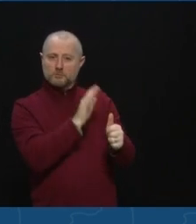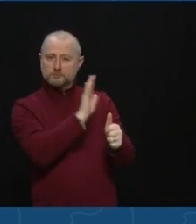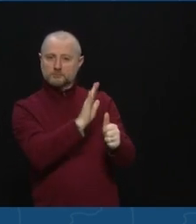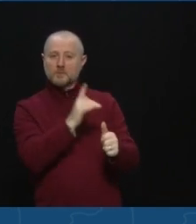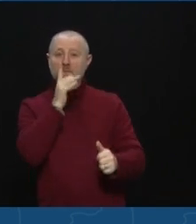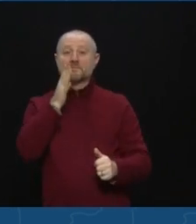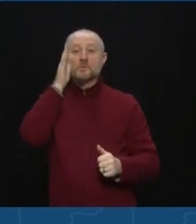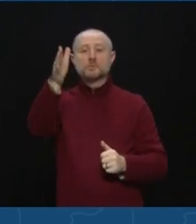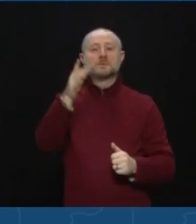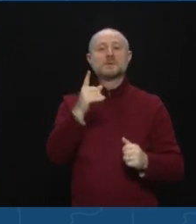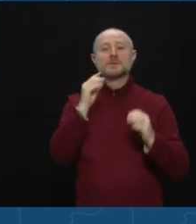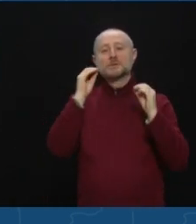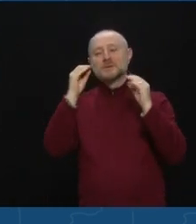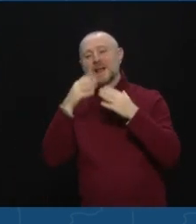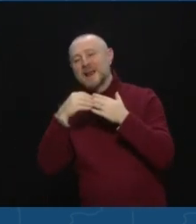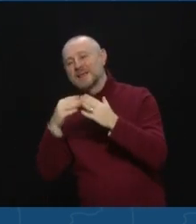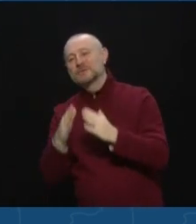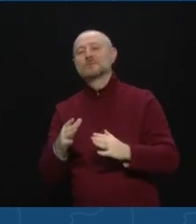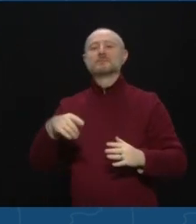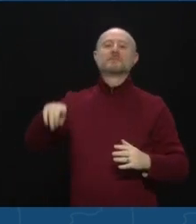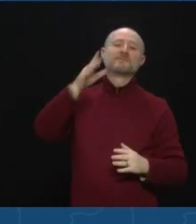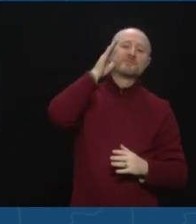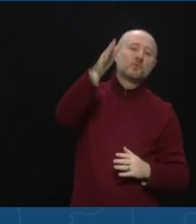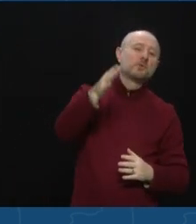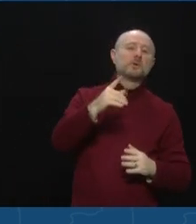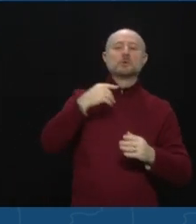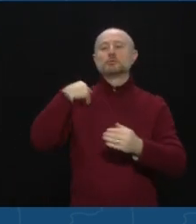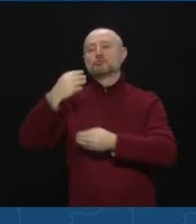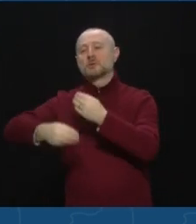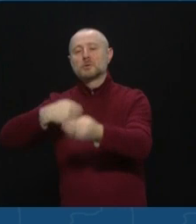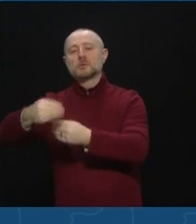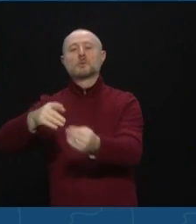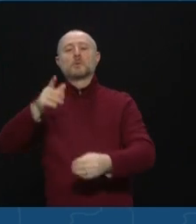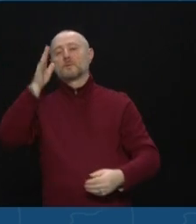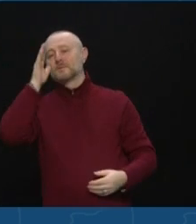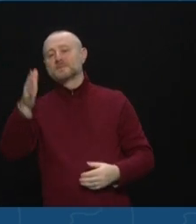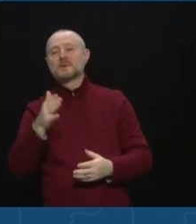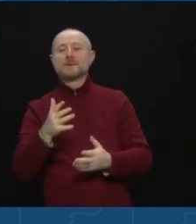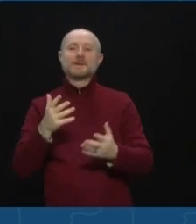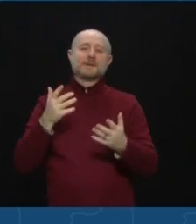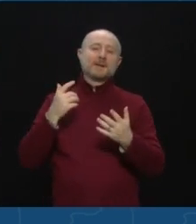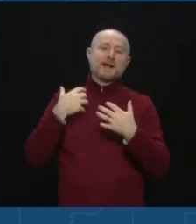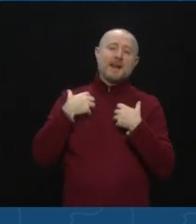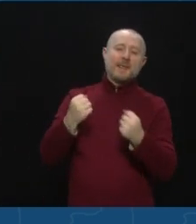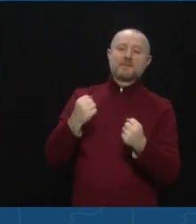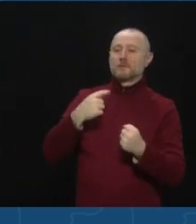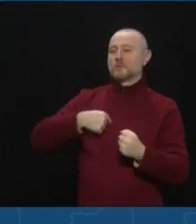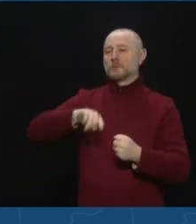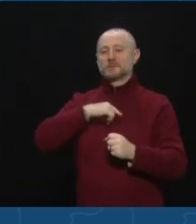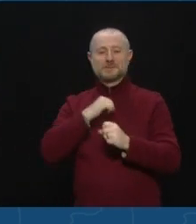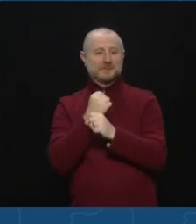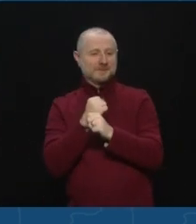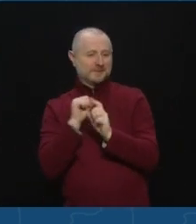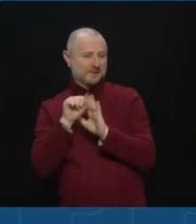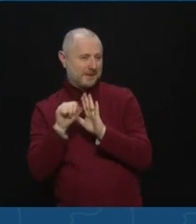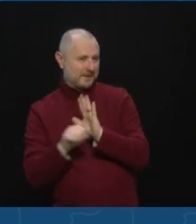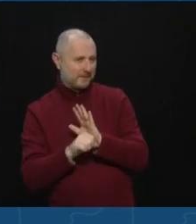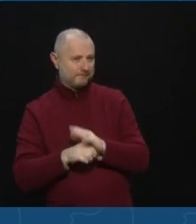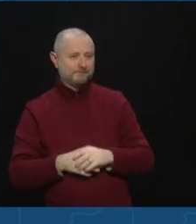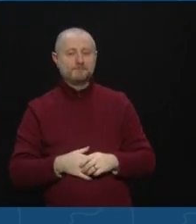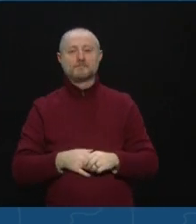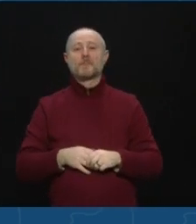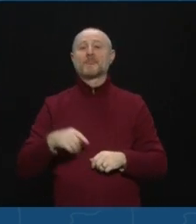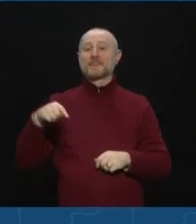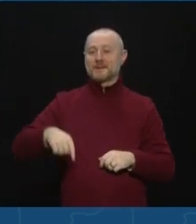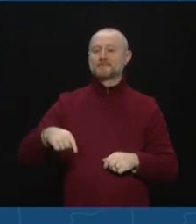for future generations, and for the future health of our state. But we're not letting this once-in-a-generation moment pass us by.